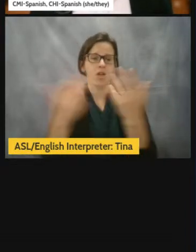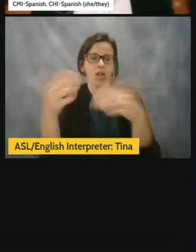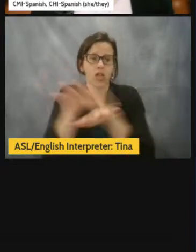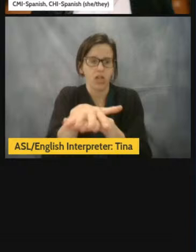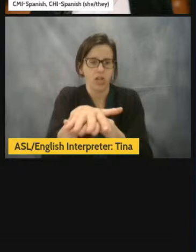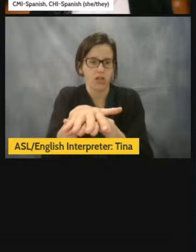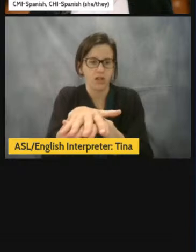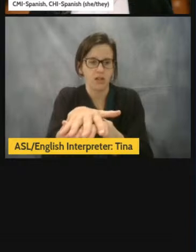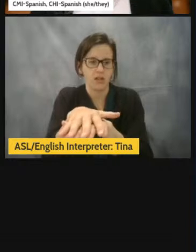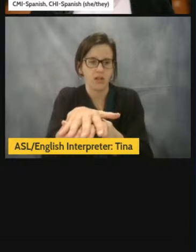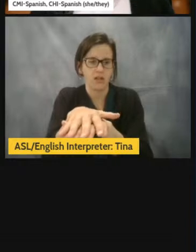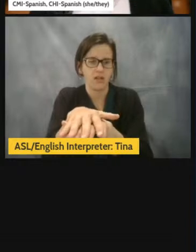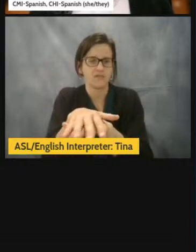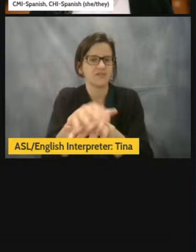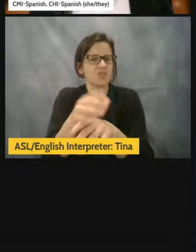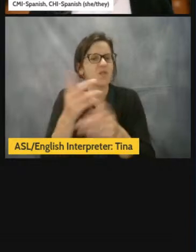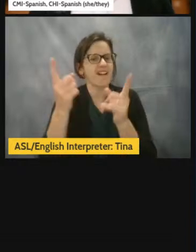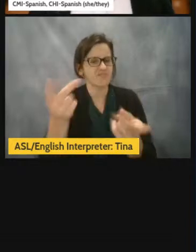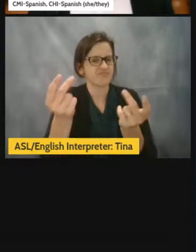and gender get confused a lot.